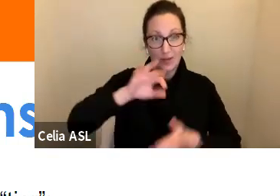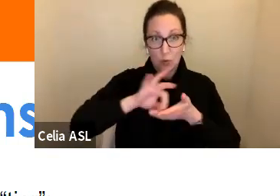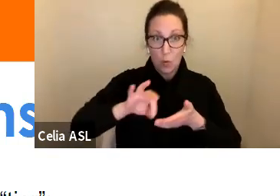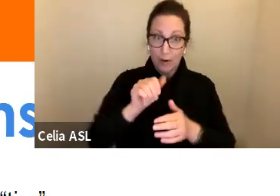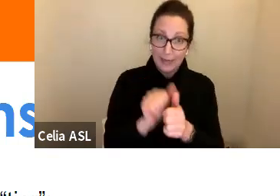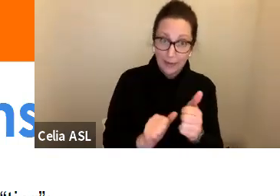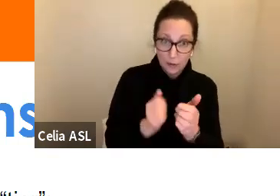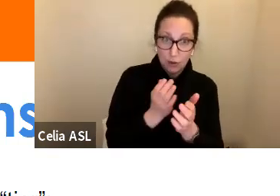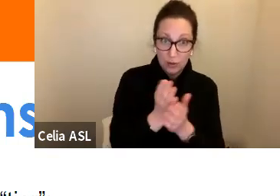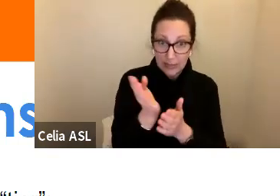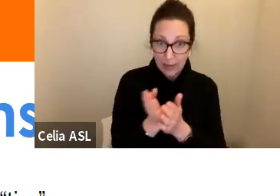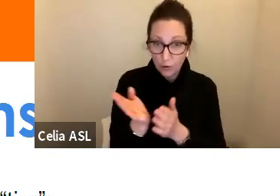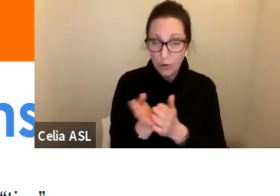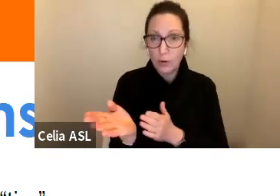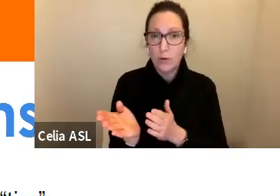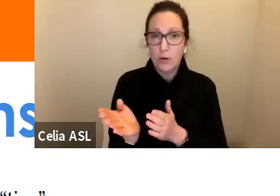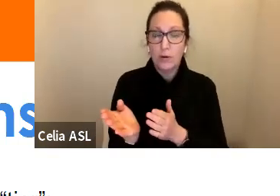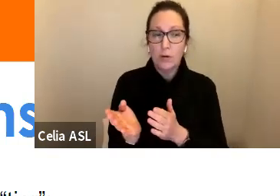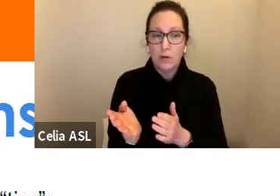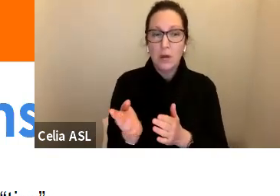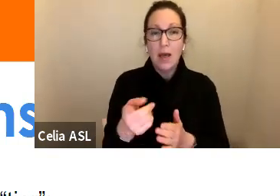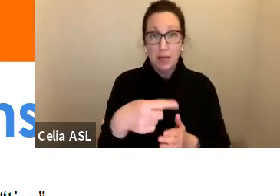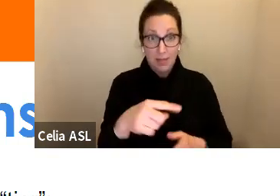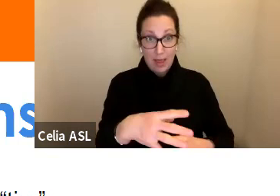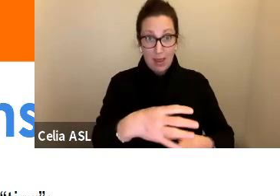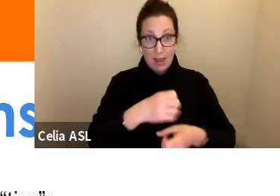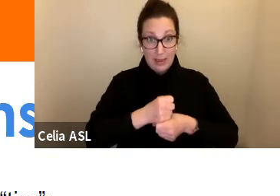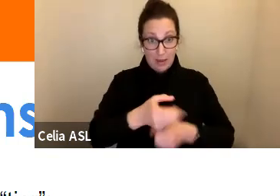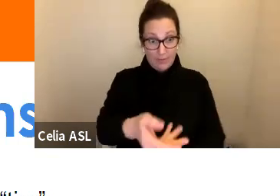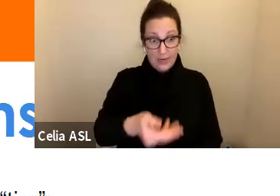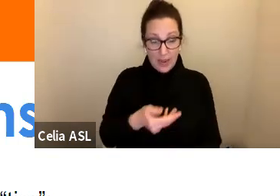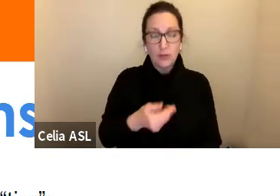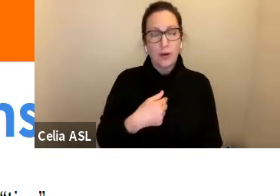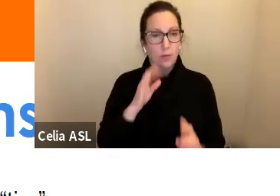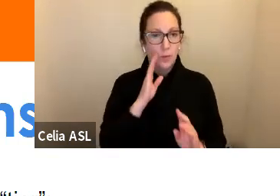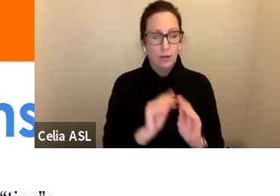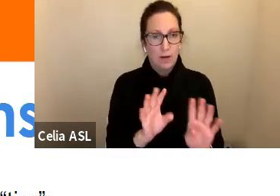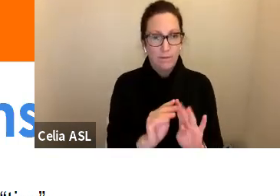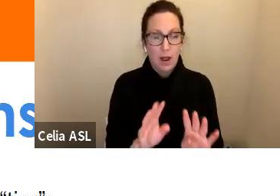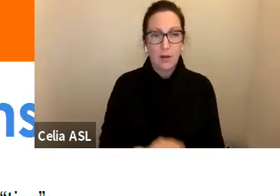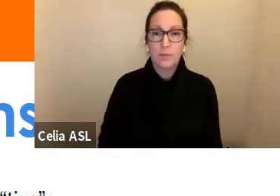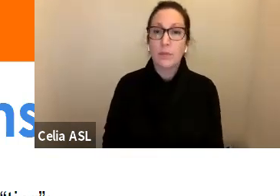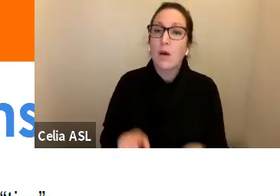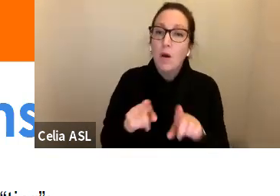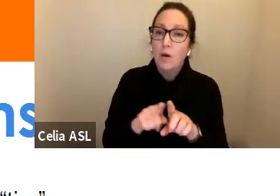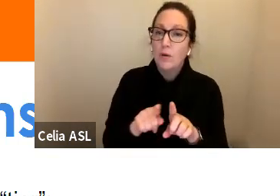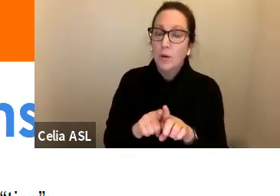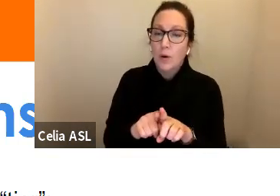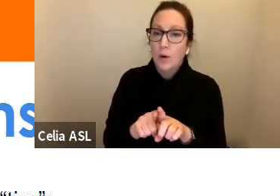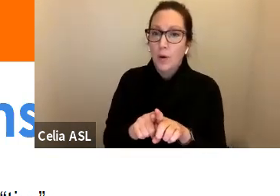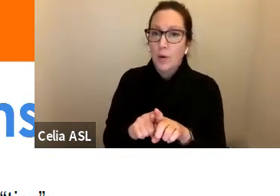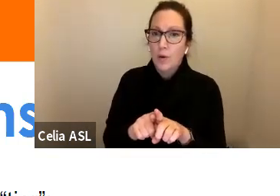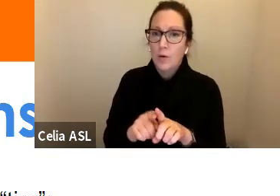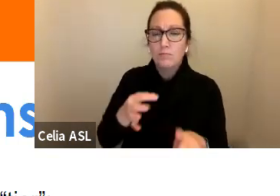the opportunity or receive an invitation. I think it would also be helpful to know